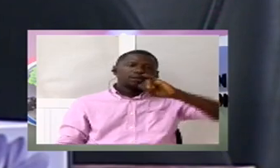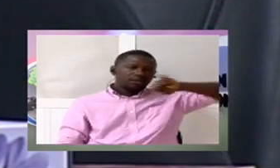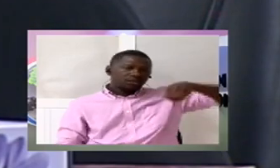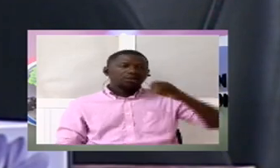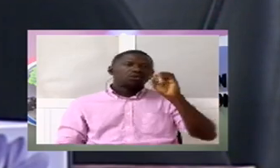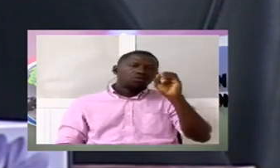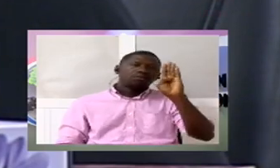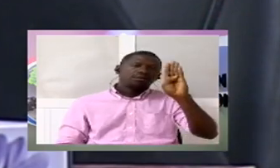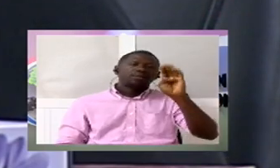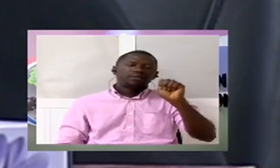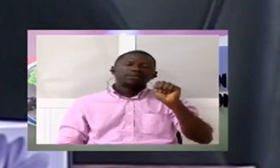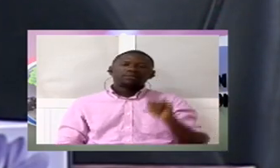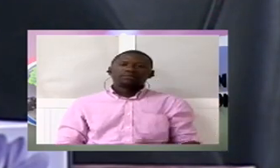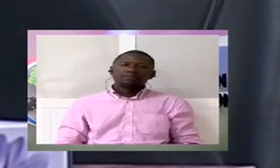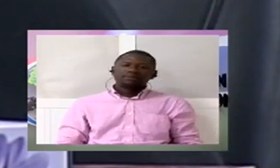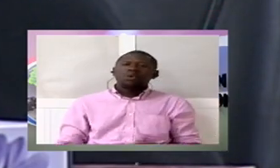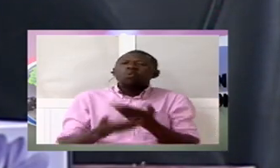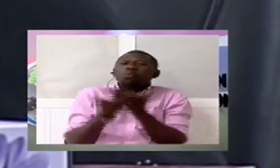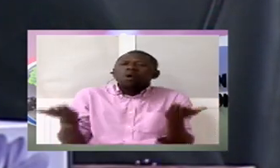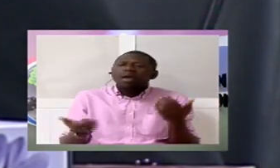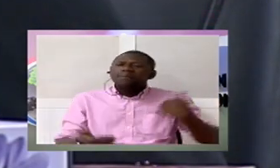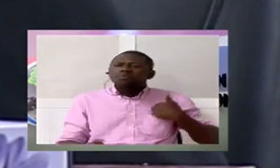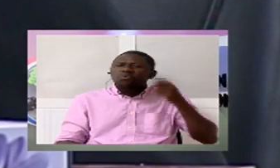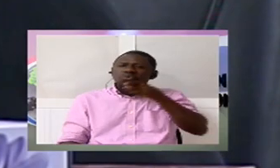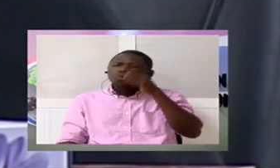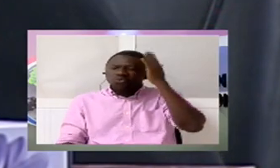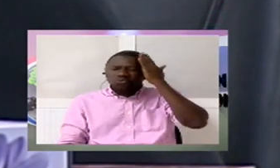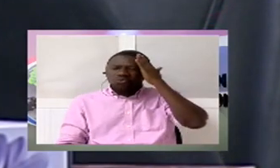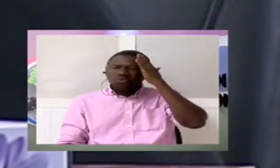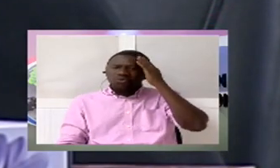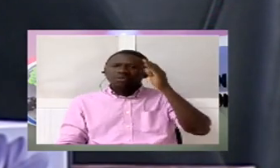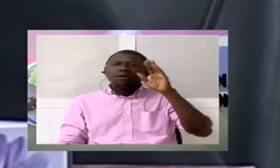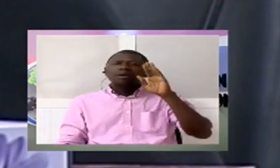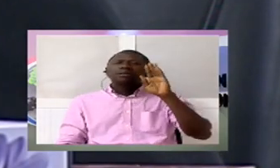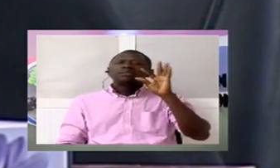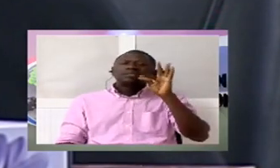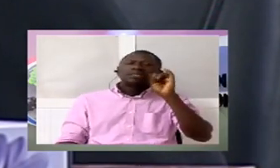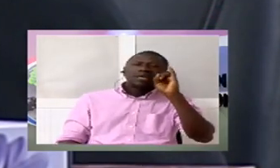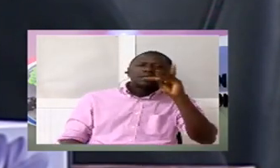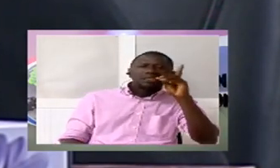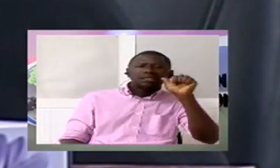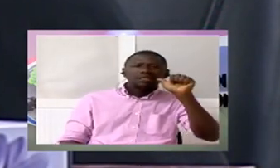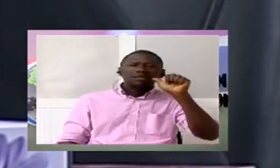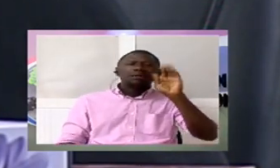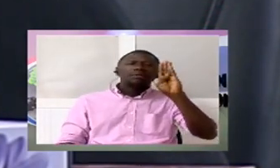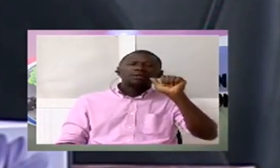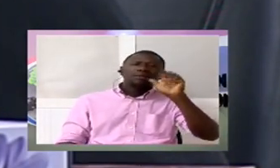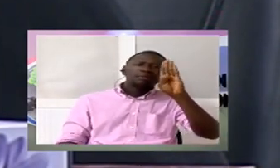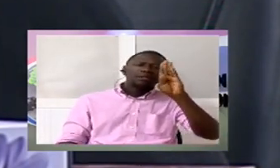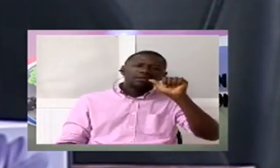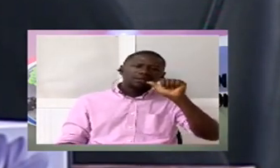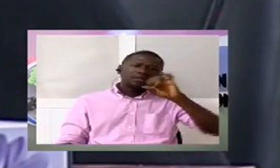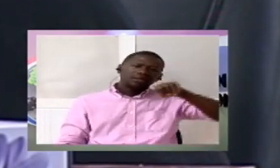Job. Baba Uluta Sate Omento Minketa Jara Karantabati. Where Baba was born, which is Jara